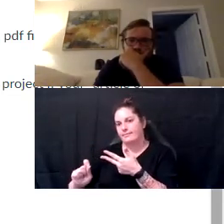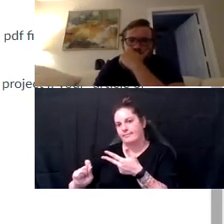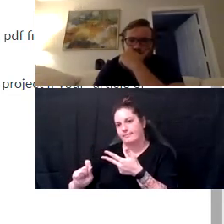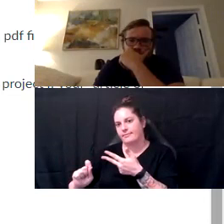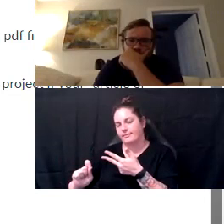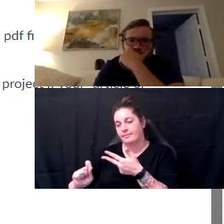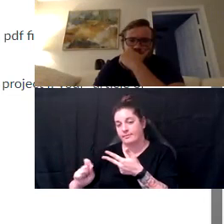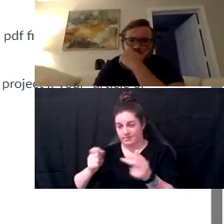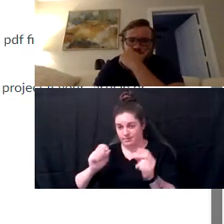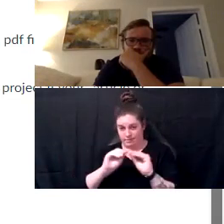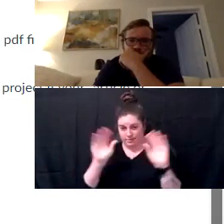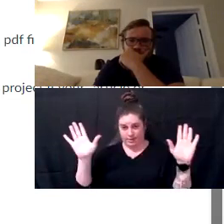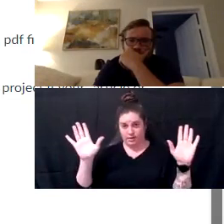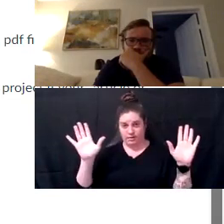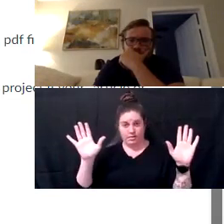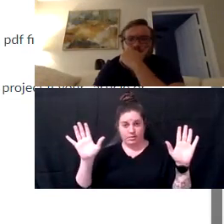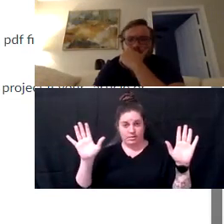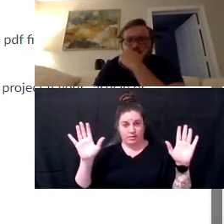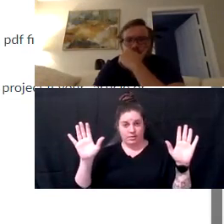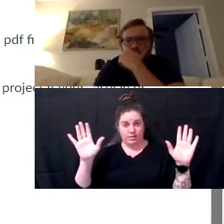Make sense?